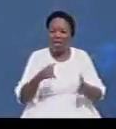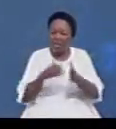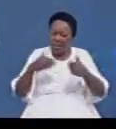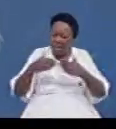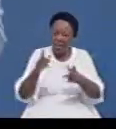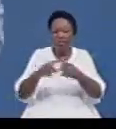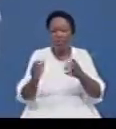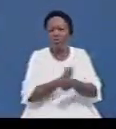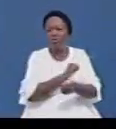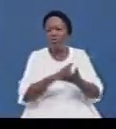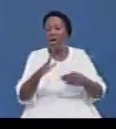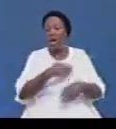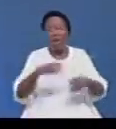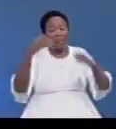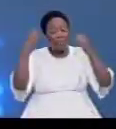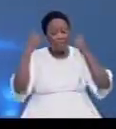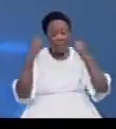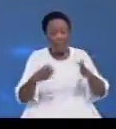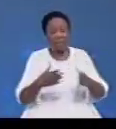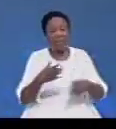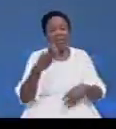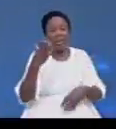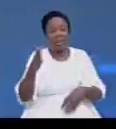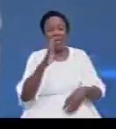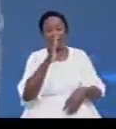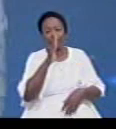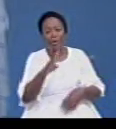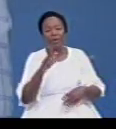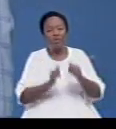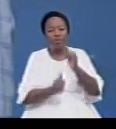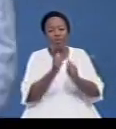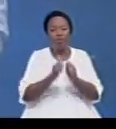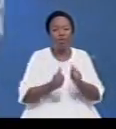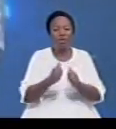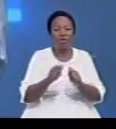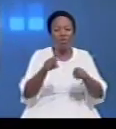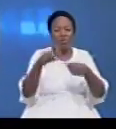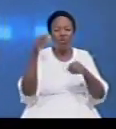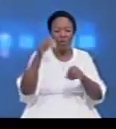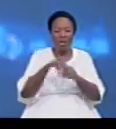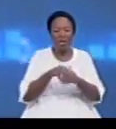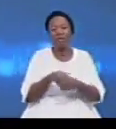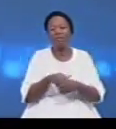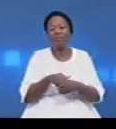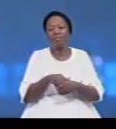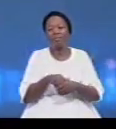destruction. And many there be which go in thereat. Then in